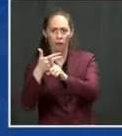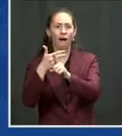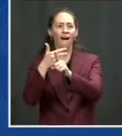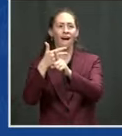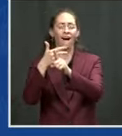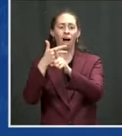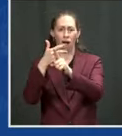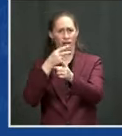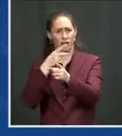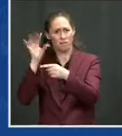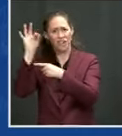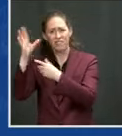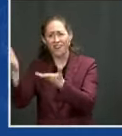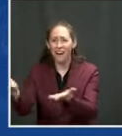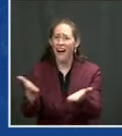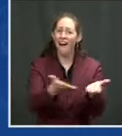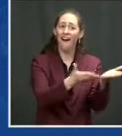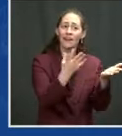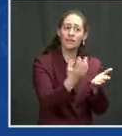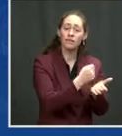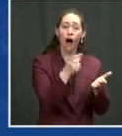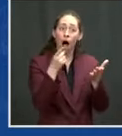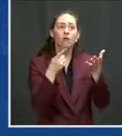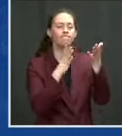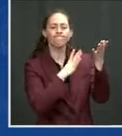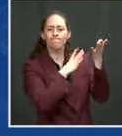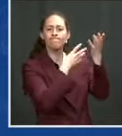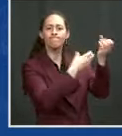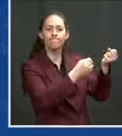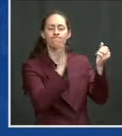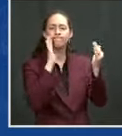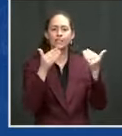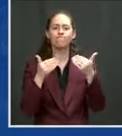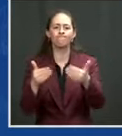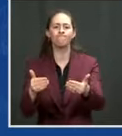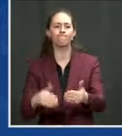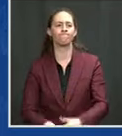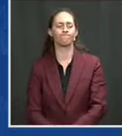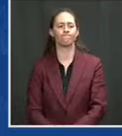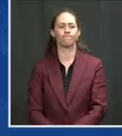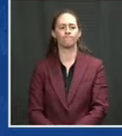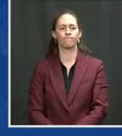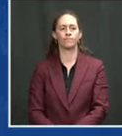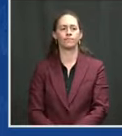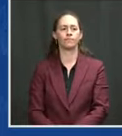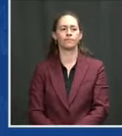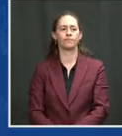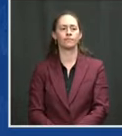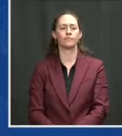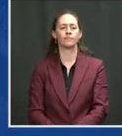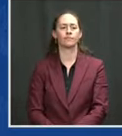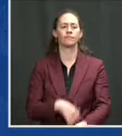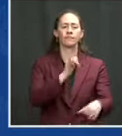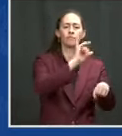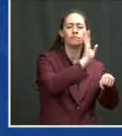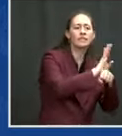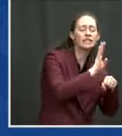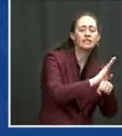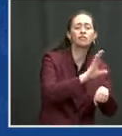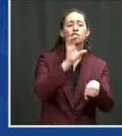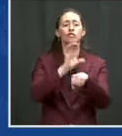organization in our state, businesses, churches, nonprofits, summer camps. Anyone that wants a mobile vaccination